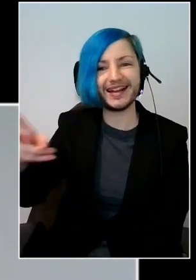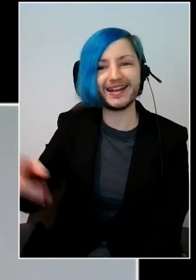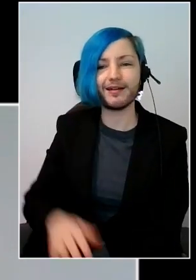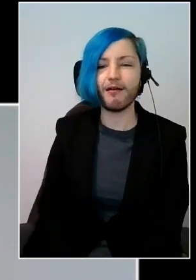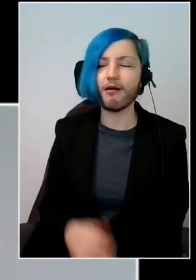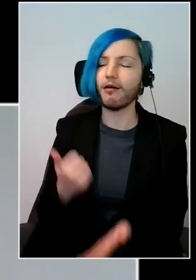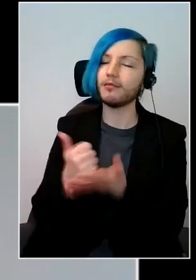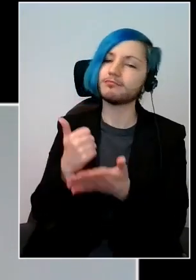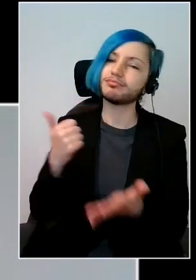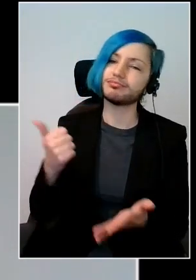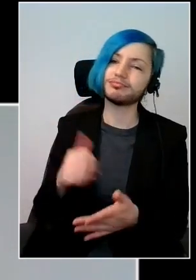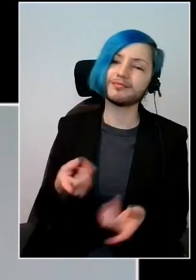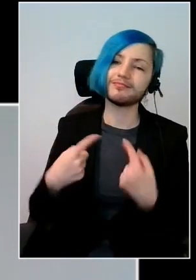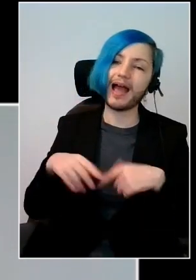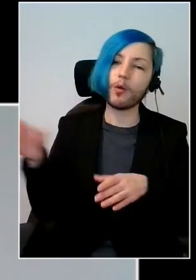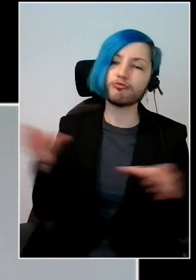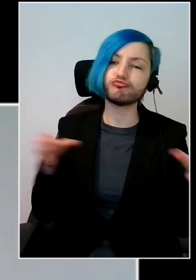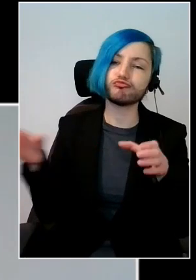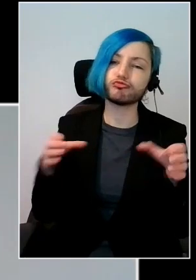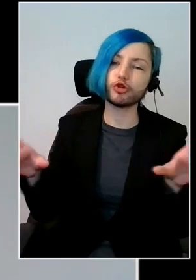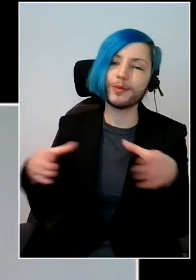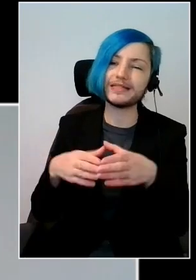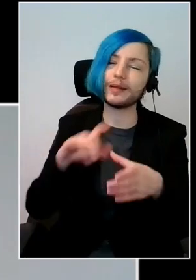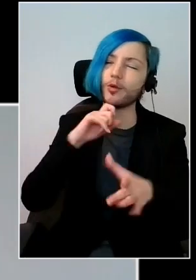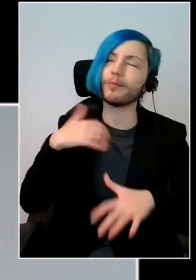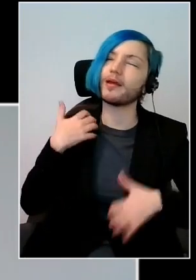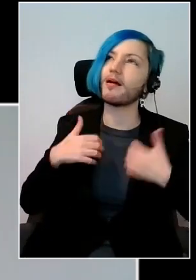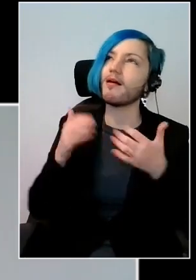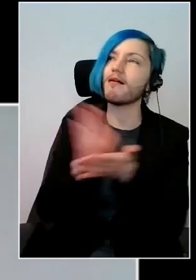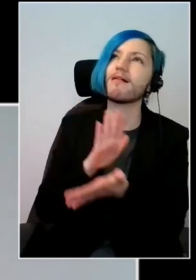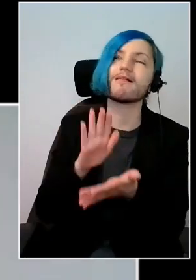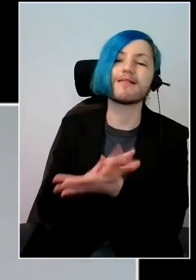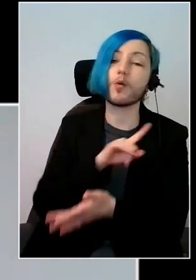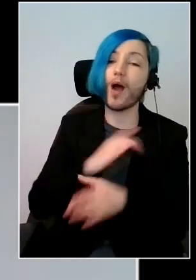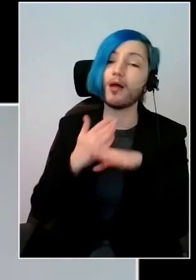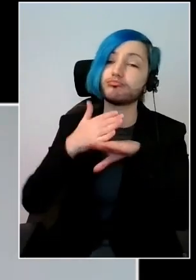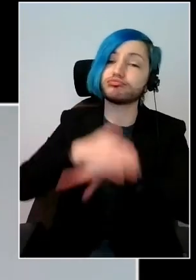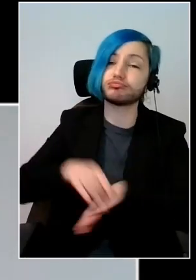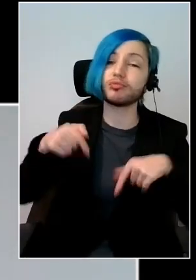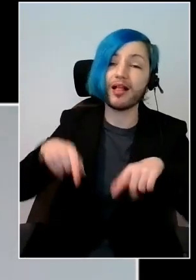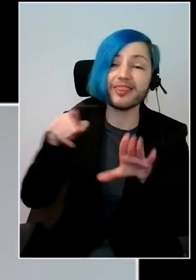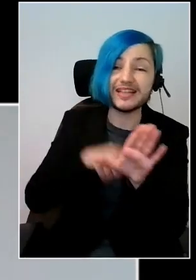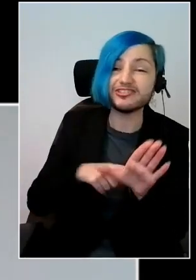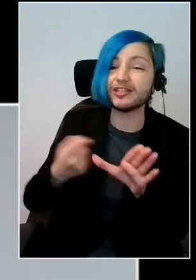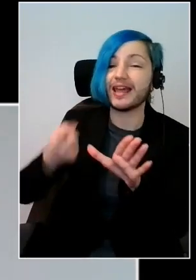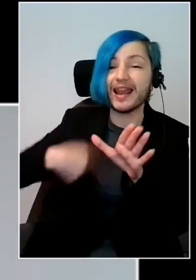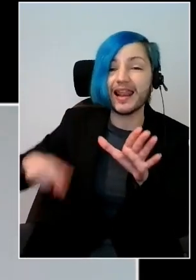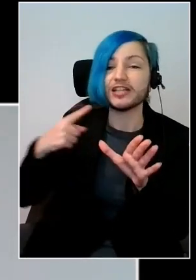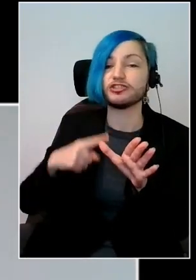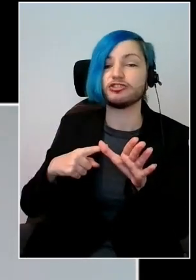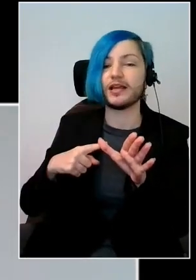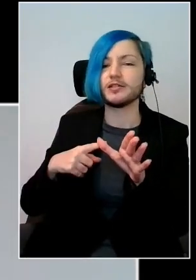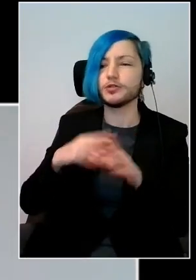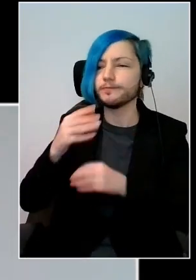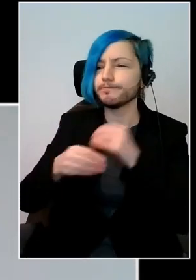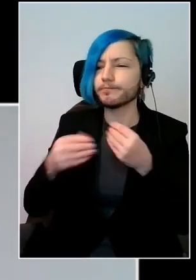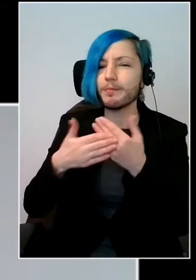Our recruitment team will be over the moon because they've really worked hard this year and last year to look at a more diverse way